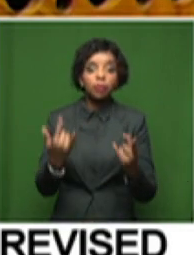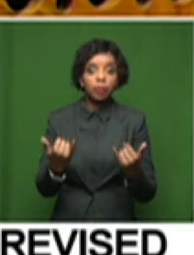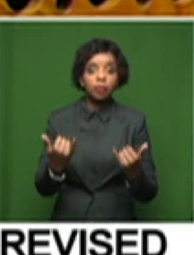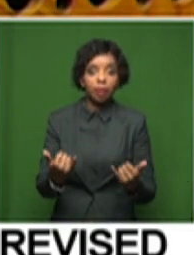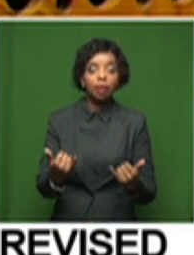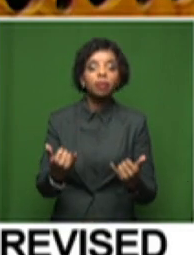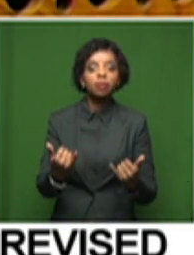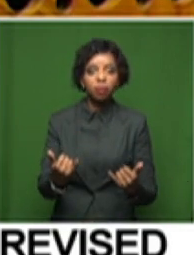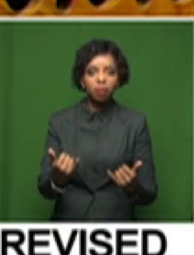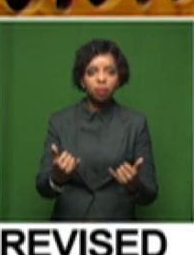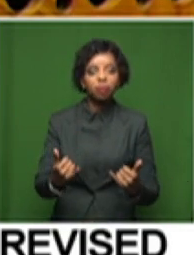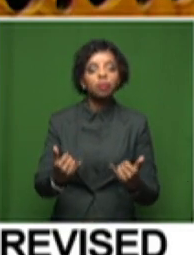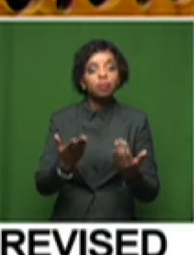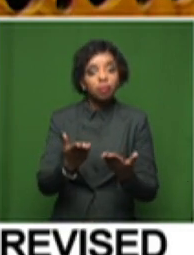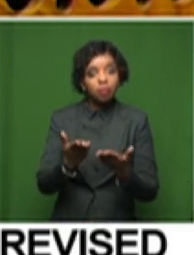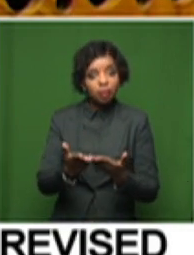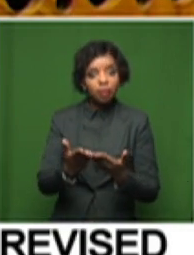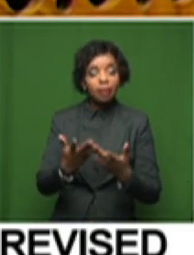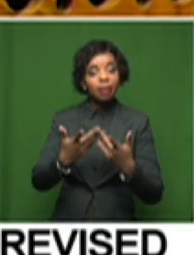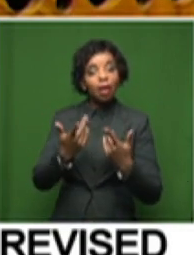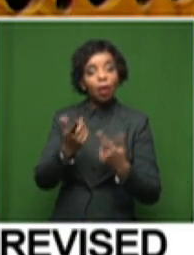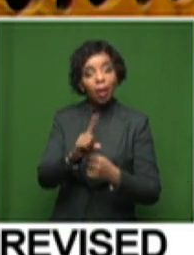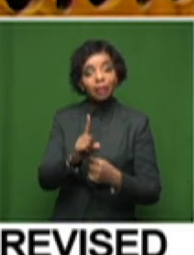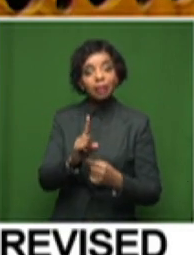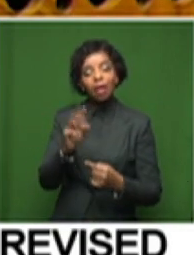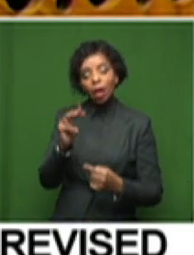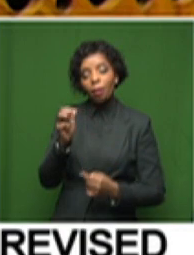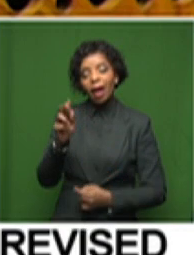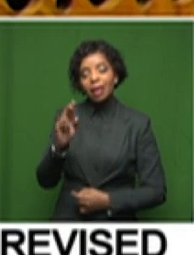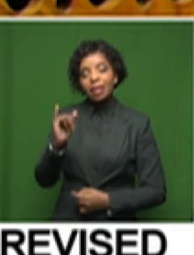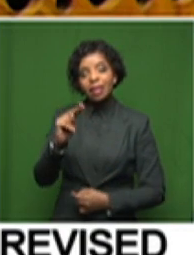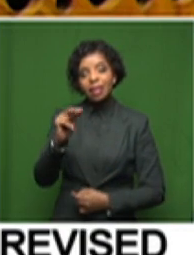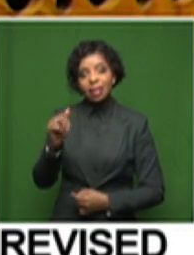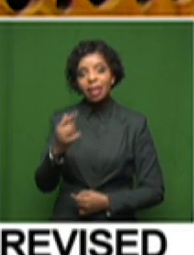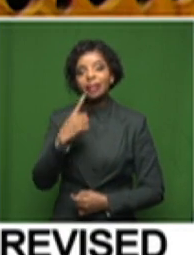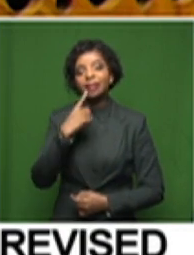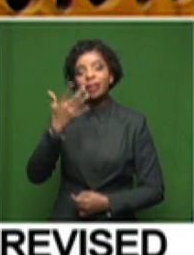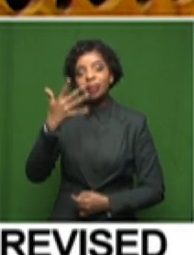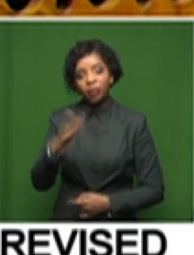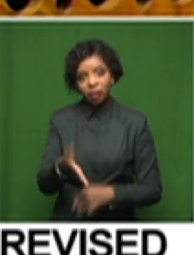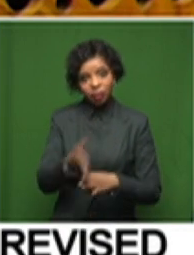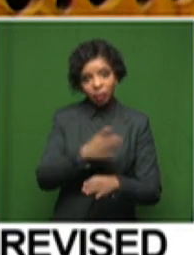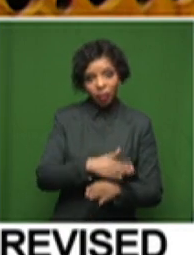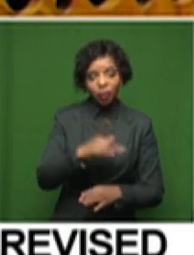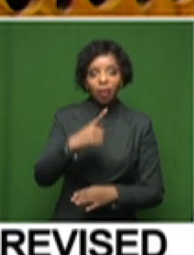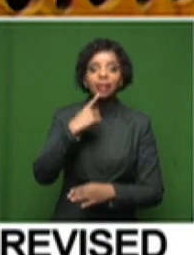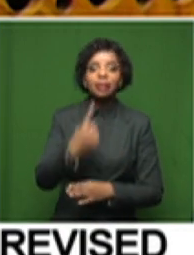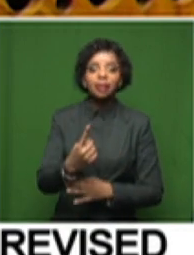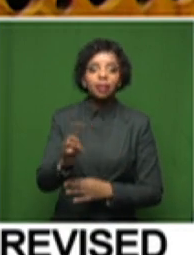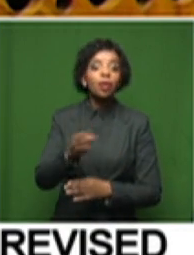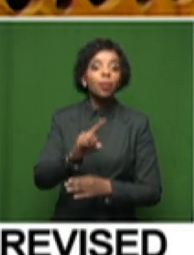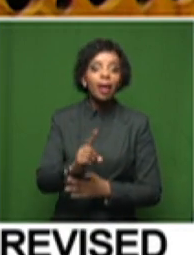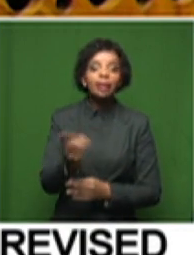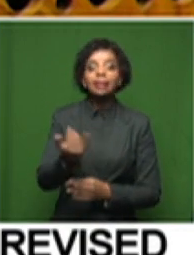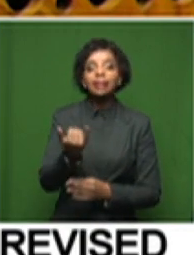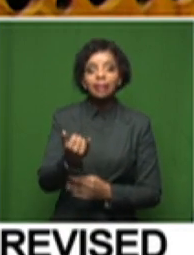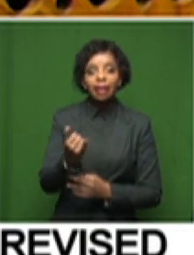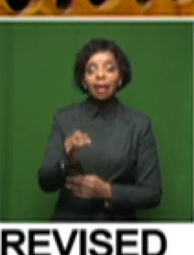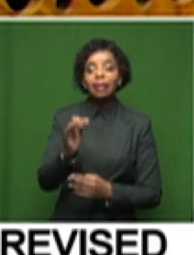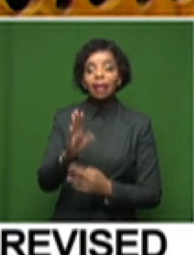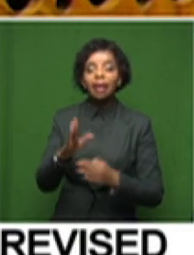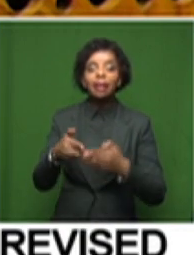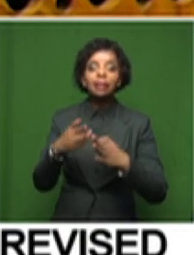of paralysis. As the rhyme of the ancient mariner would say, as idle as a painted ship upon